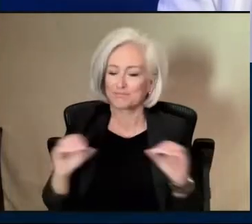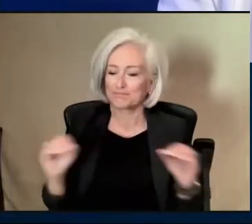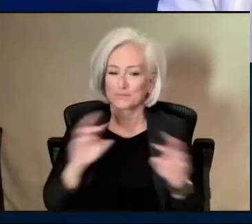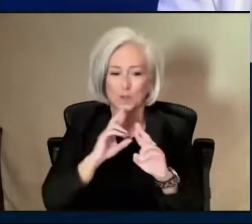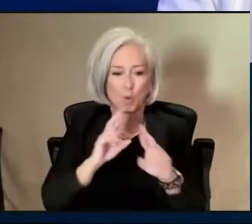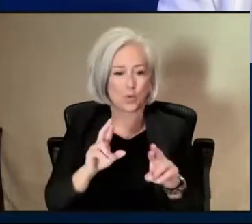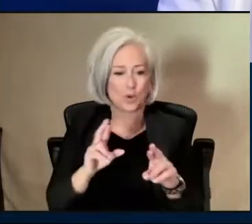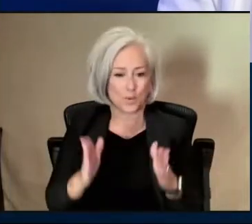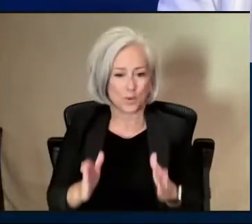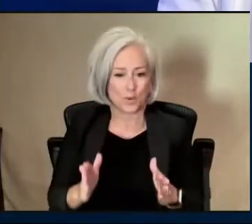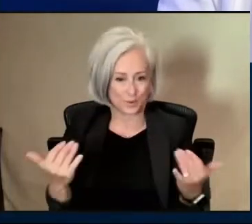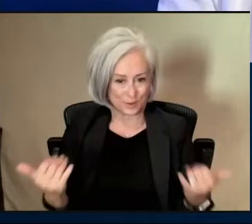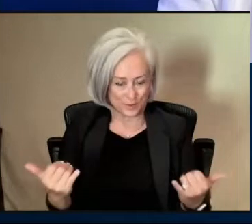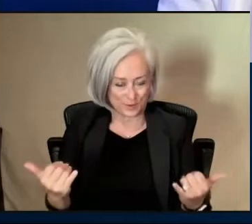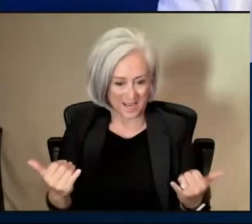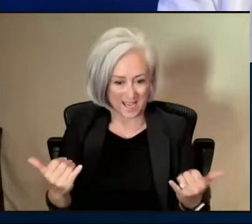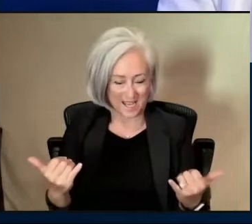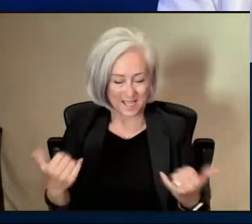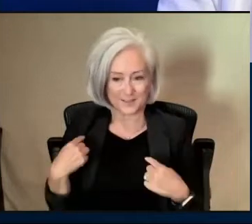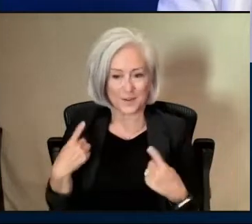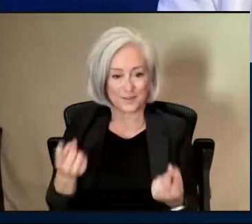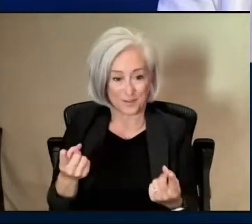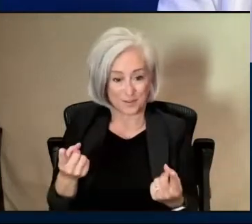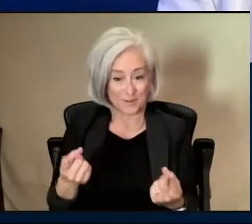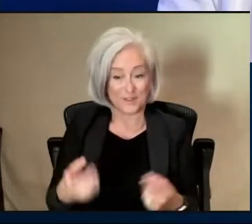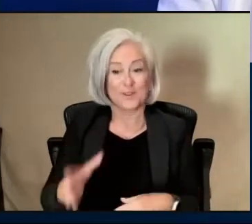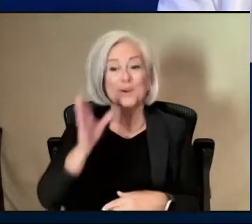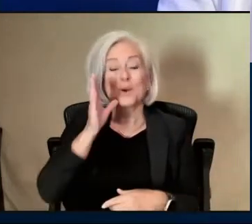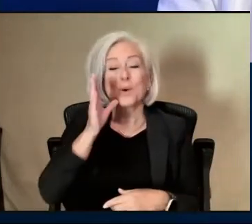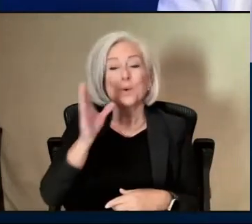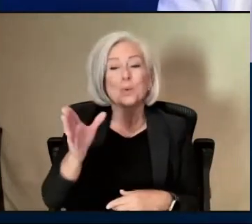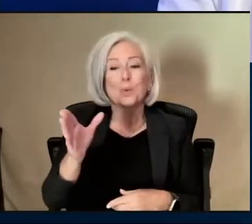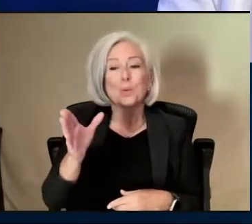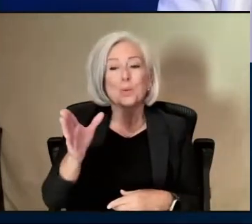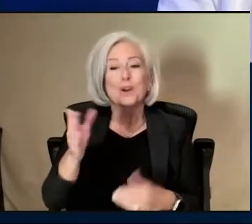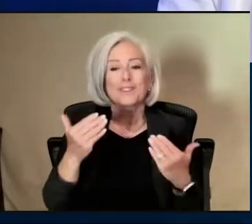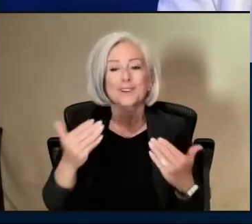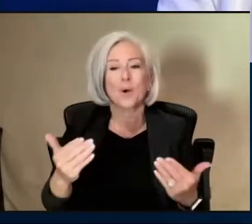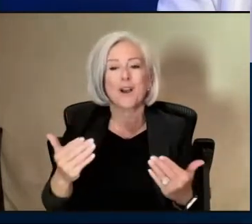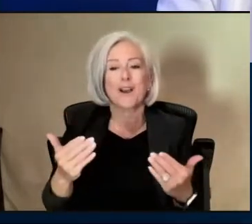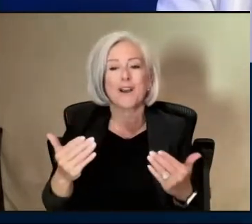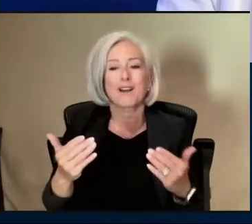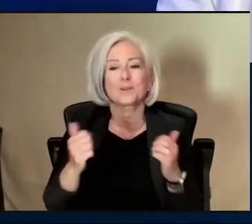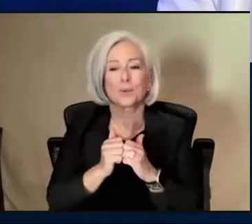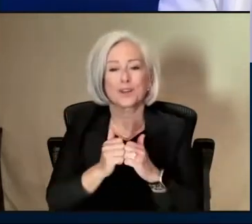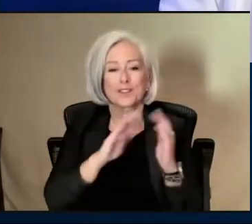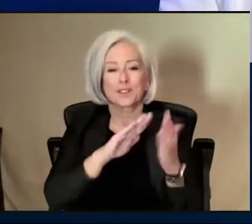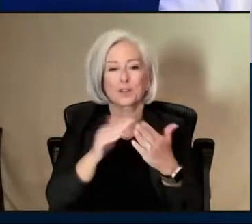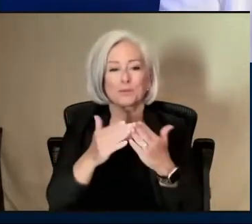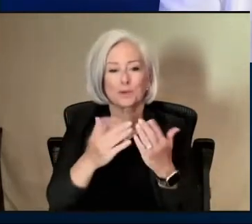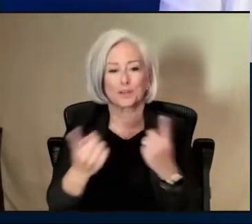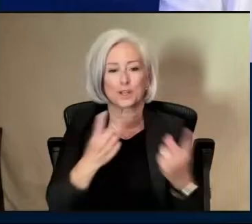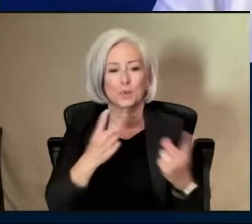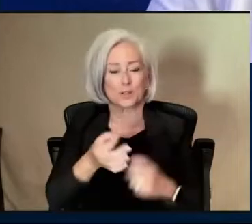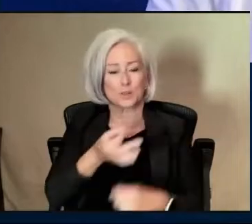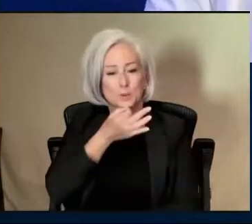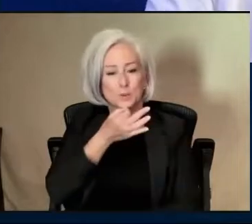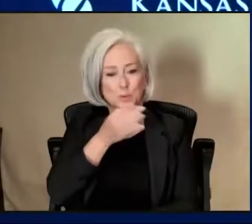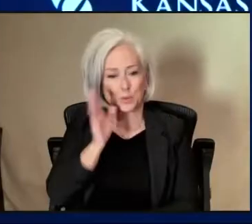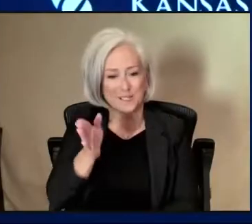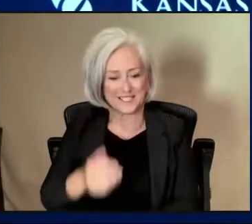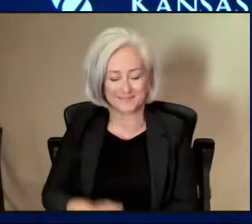as of this moment, but we will get to our community questions here in just a bit. Sounds good. Thank you,